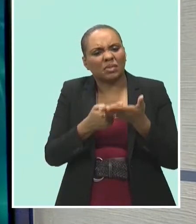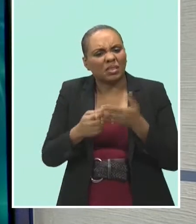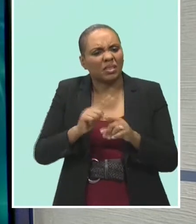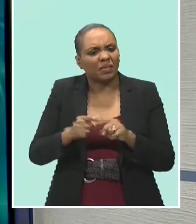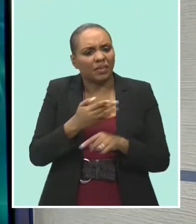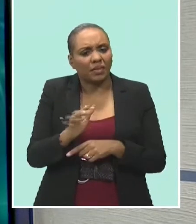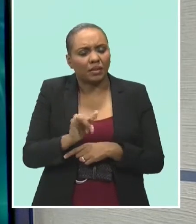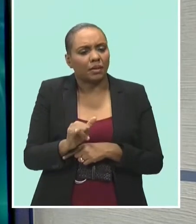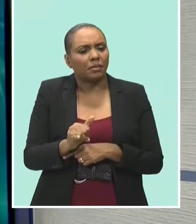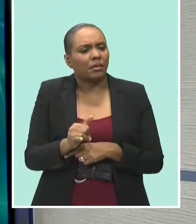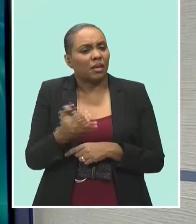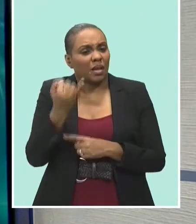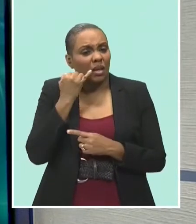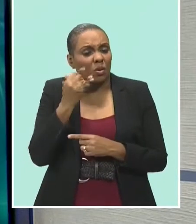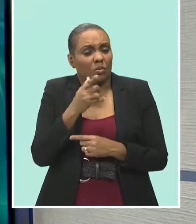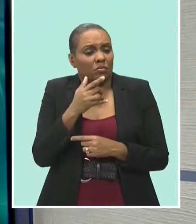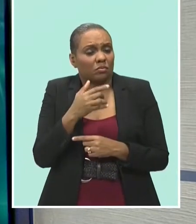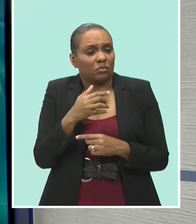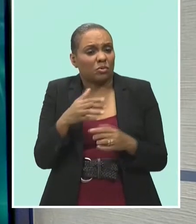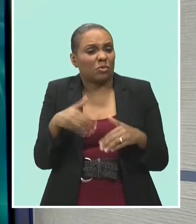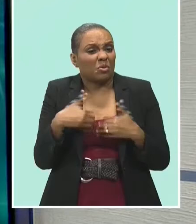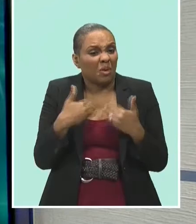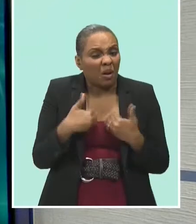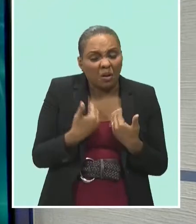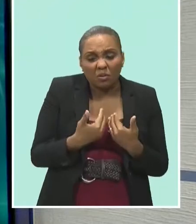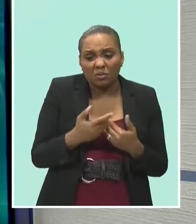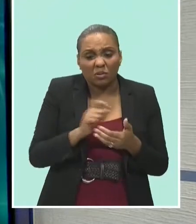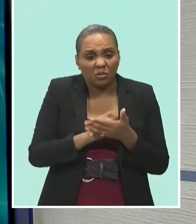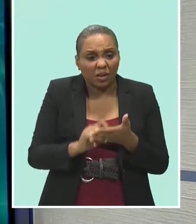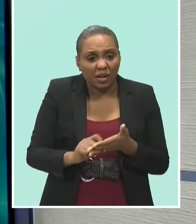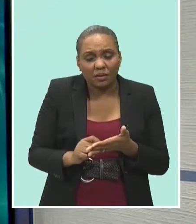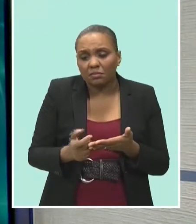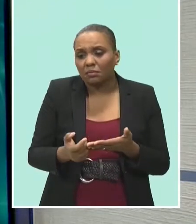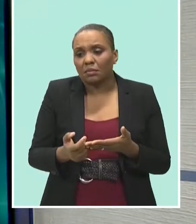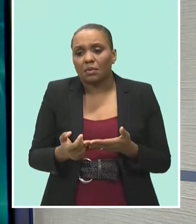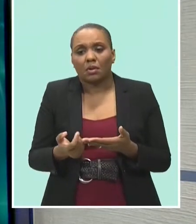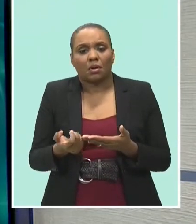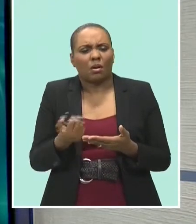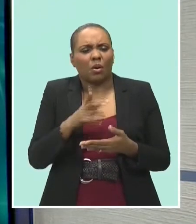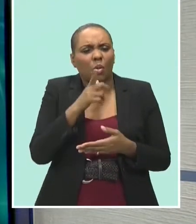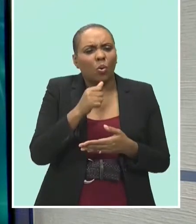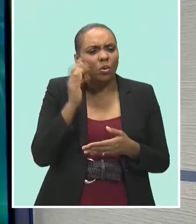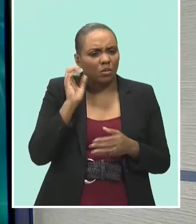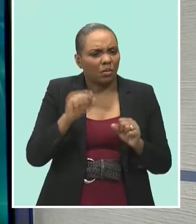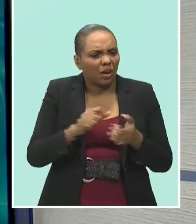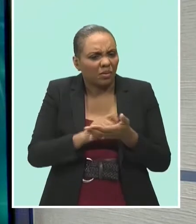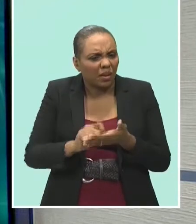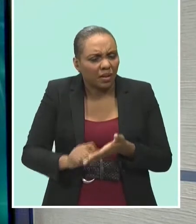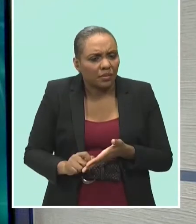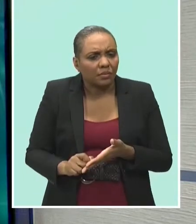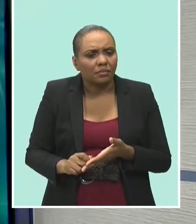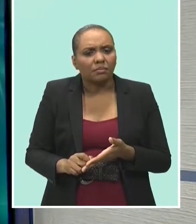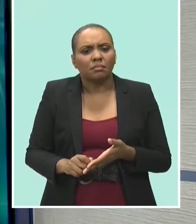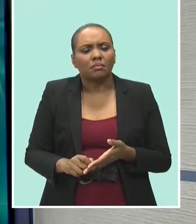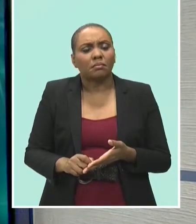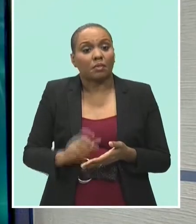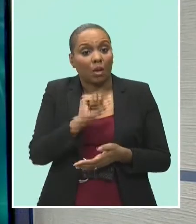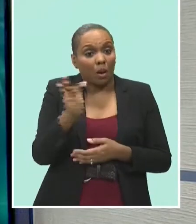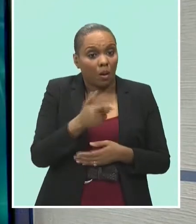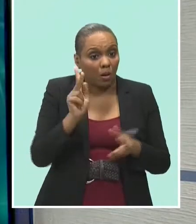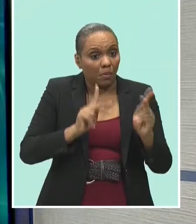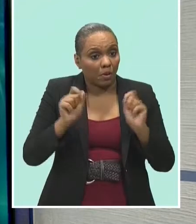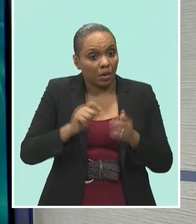that at some point all of us will die and we should be prepared. The seminar will also examine the key roles